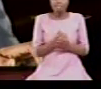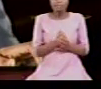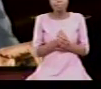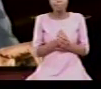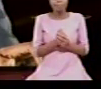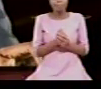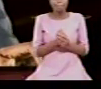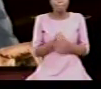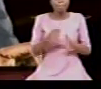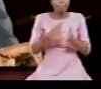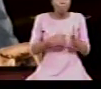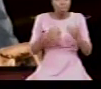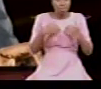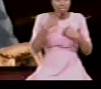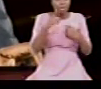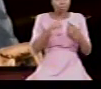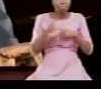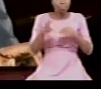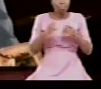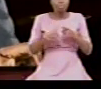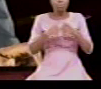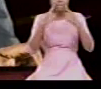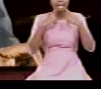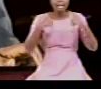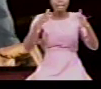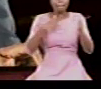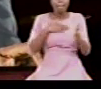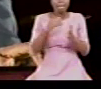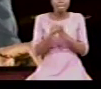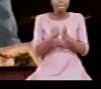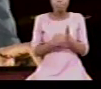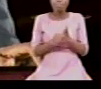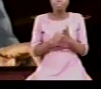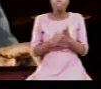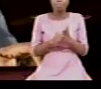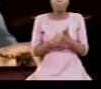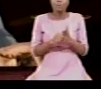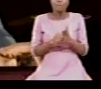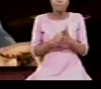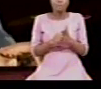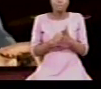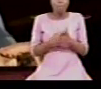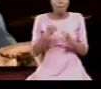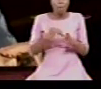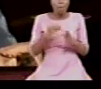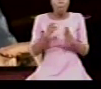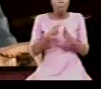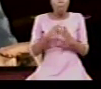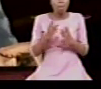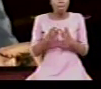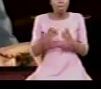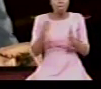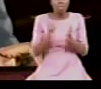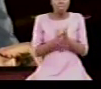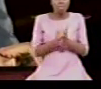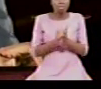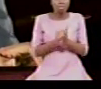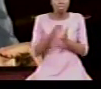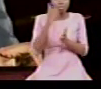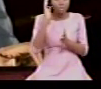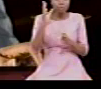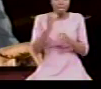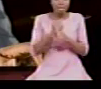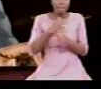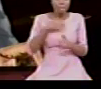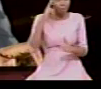what hast thou to do to declare my status? or that thou shouldest take